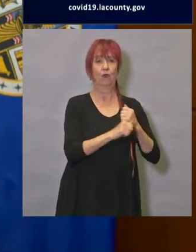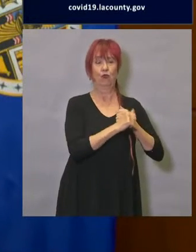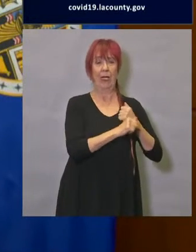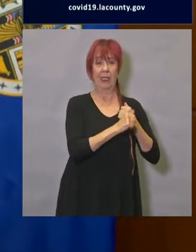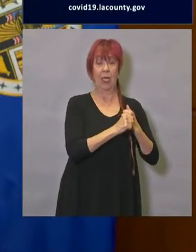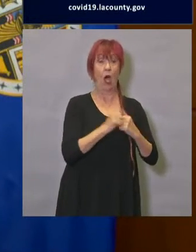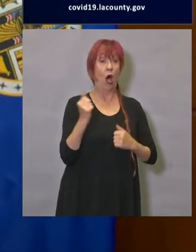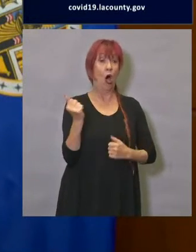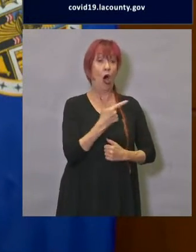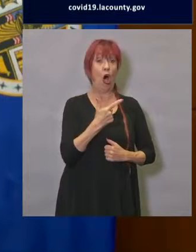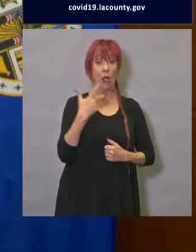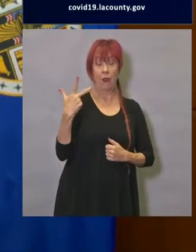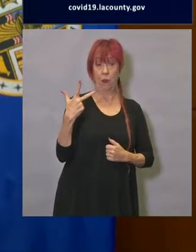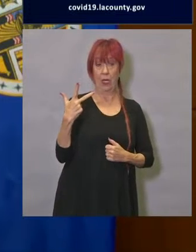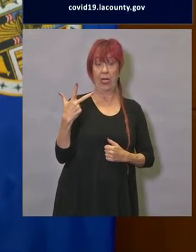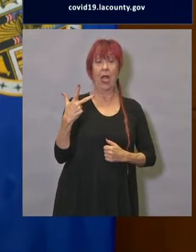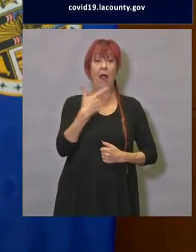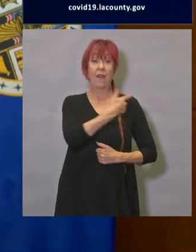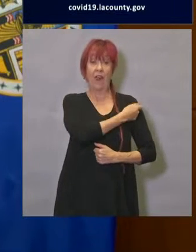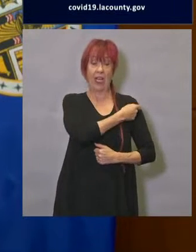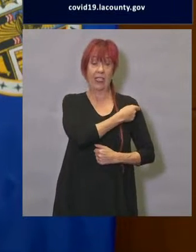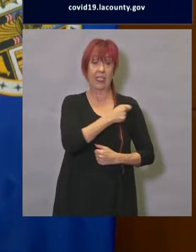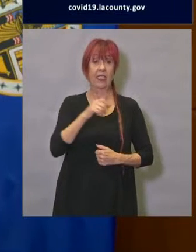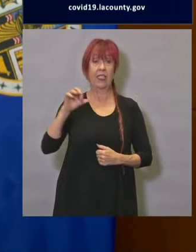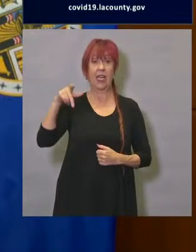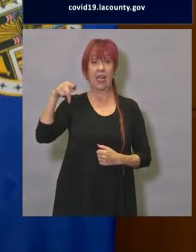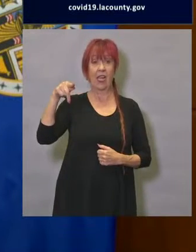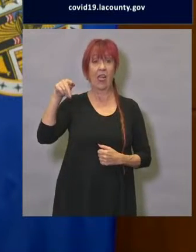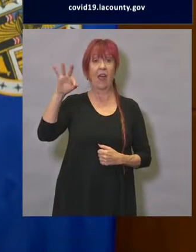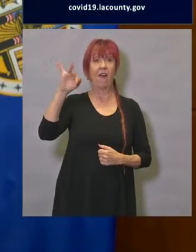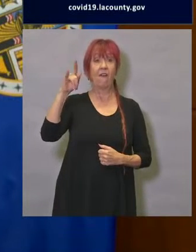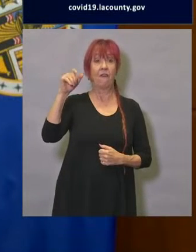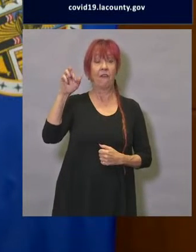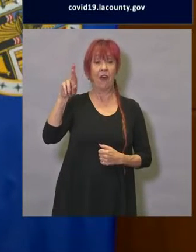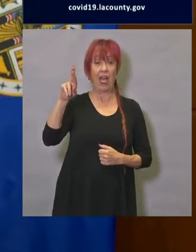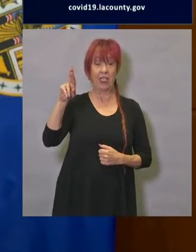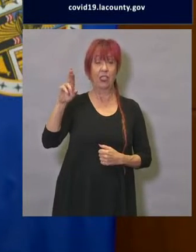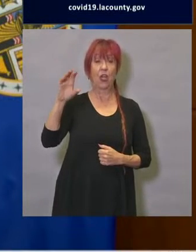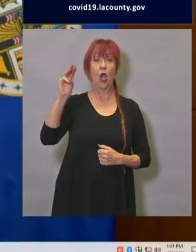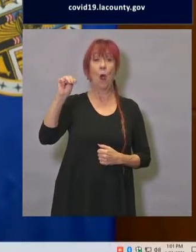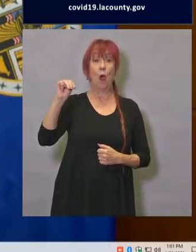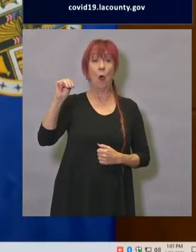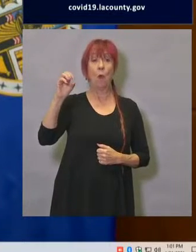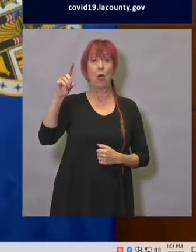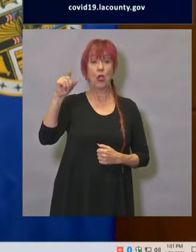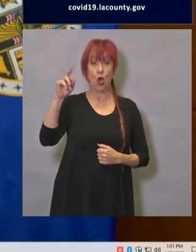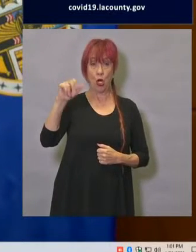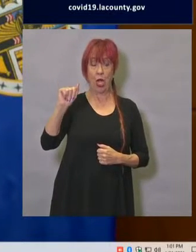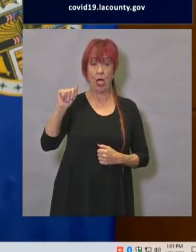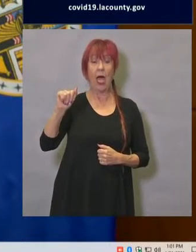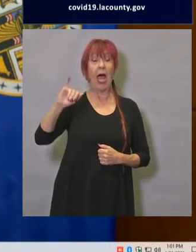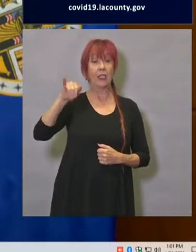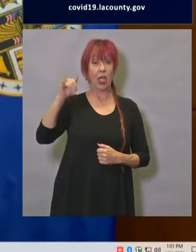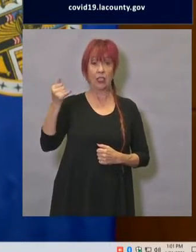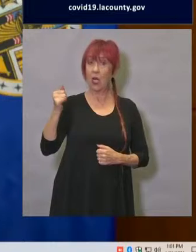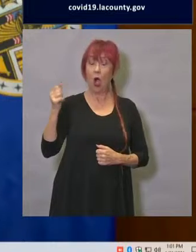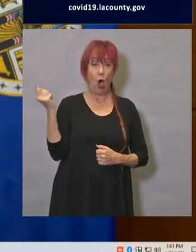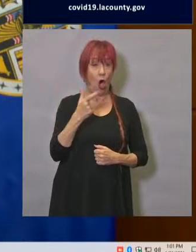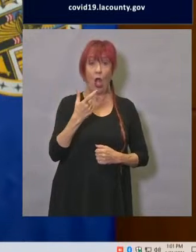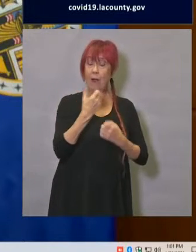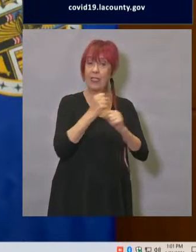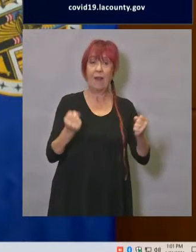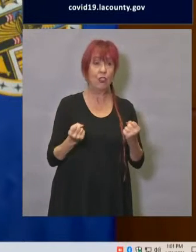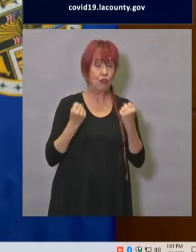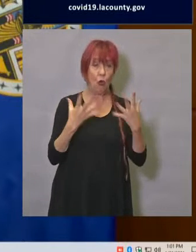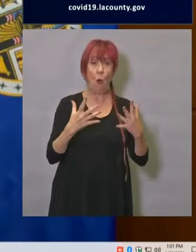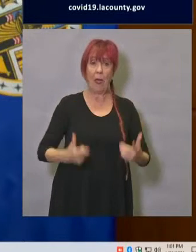COVID vaccines, as you know, Pfizer, Moderna, and Johnson & Johnson, have saved countless lives. They're already known to be